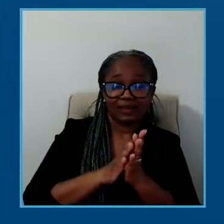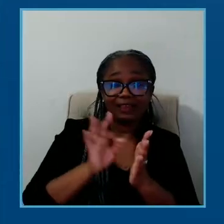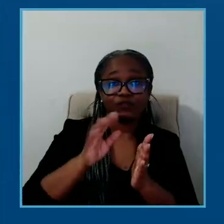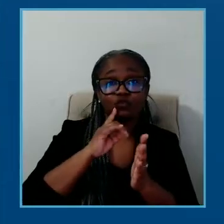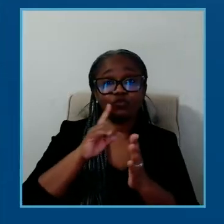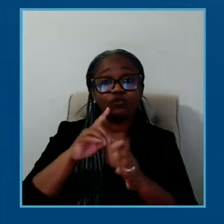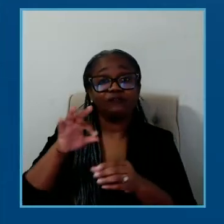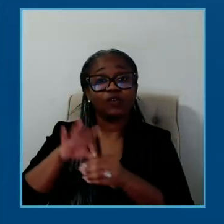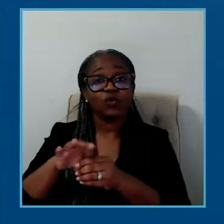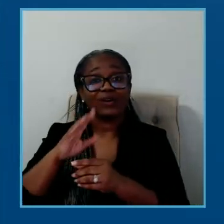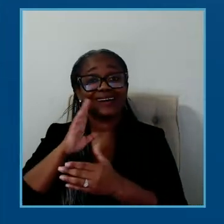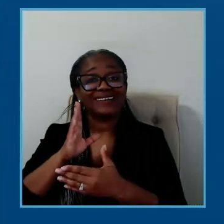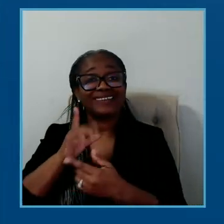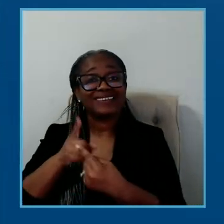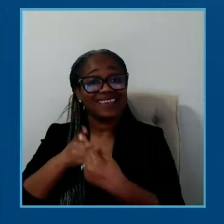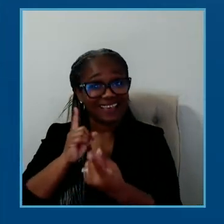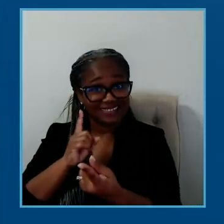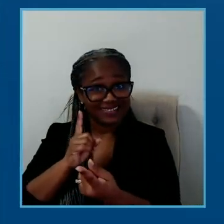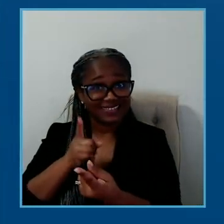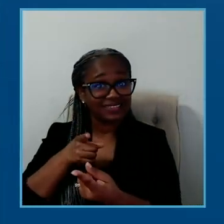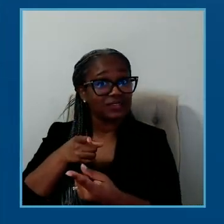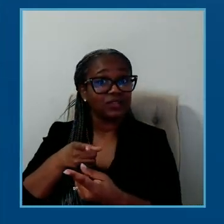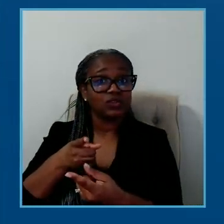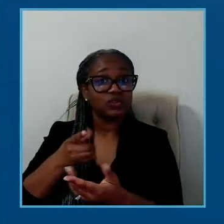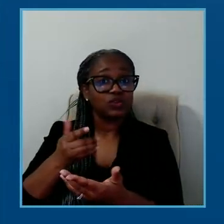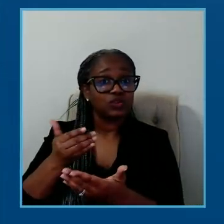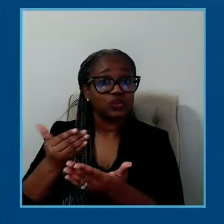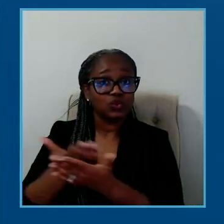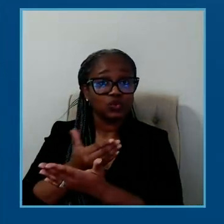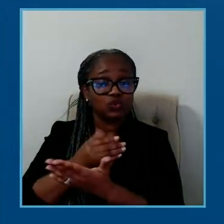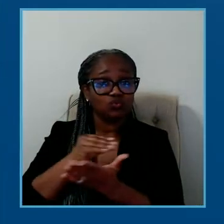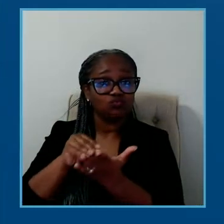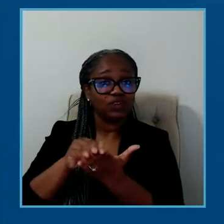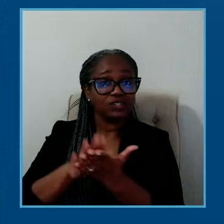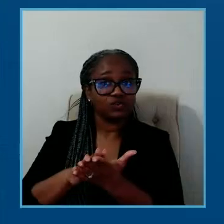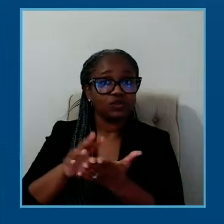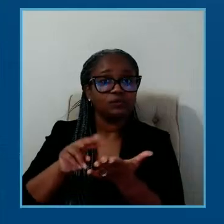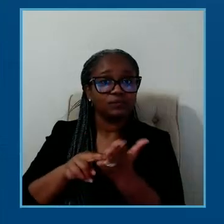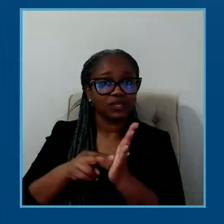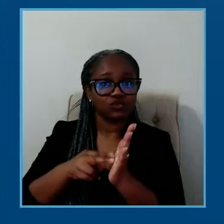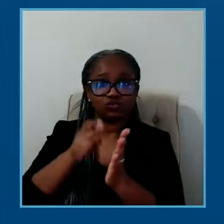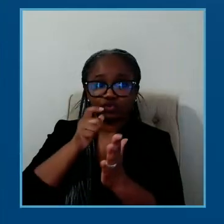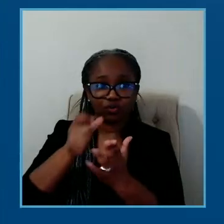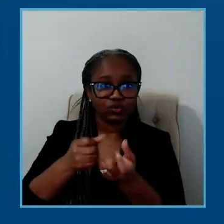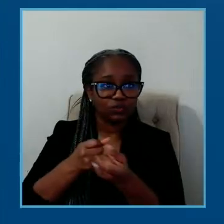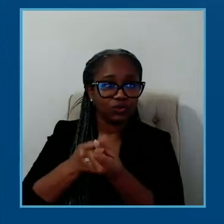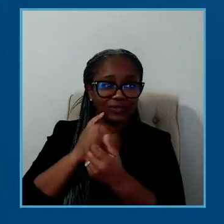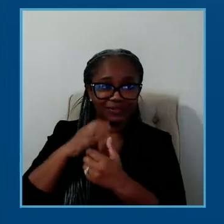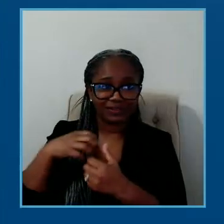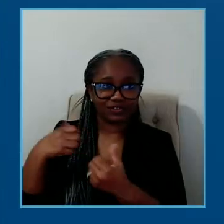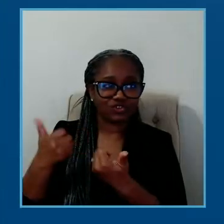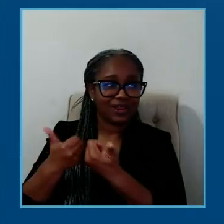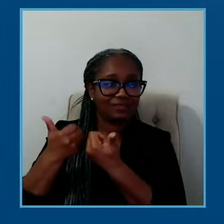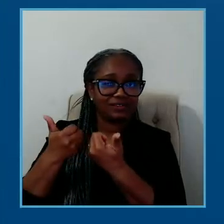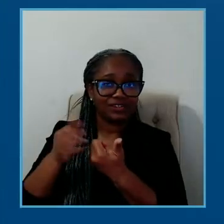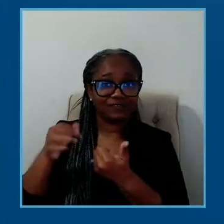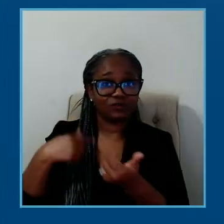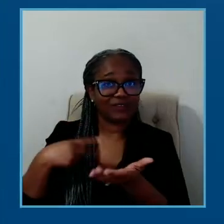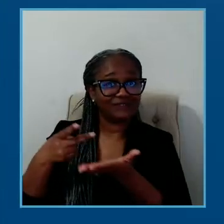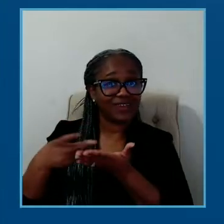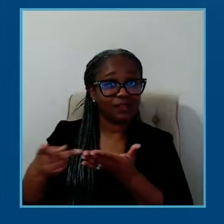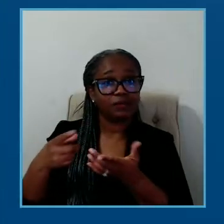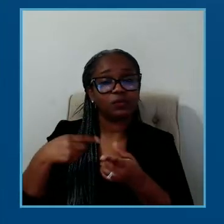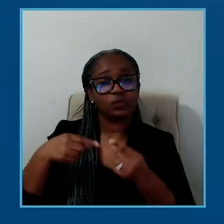you are not supporting the challenge. Should the resolution fail, we will return to debate. I will now